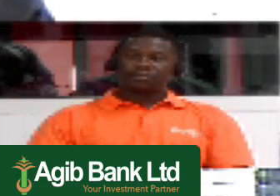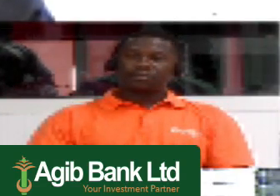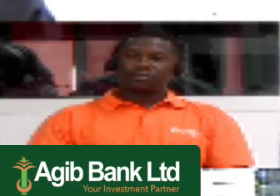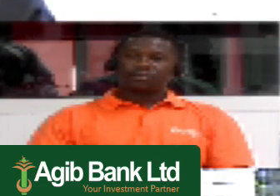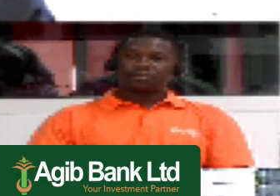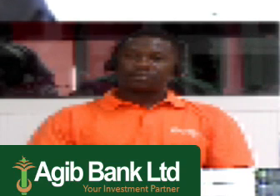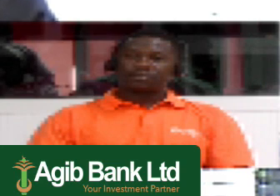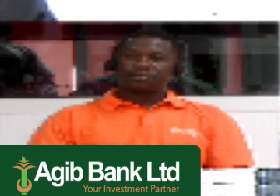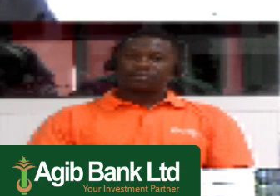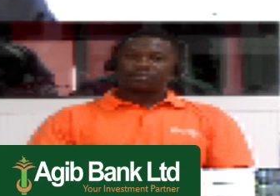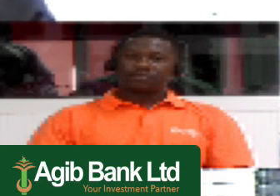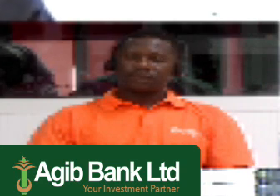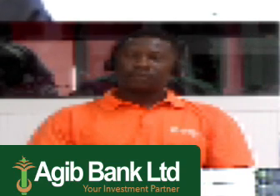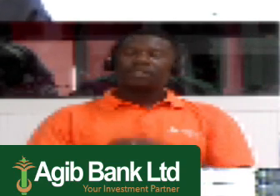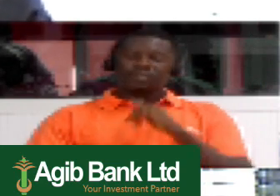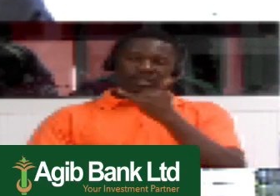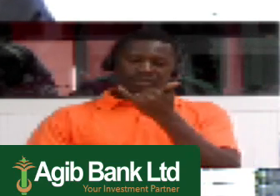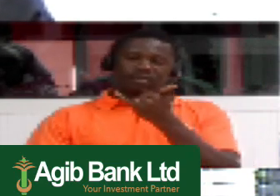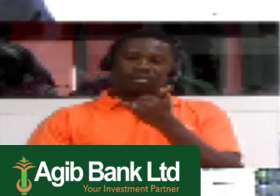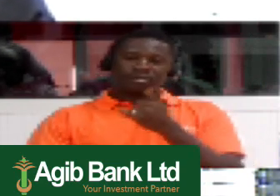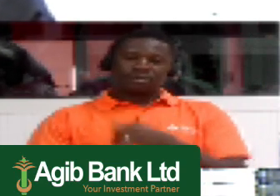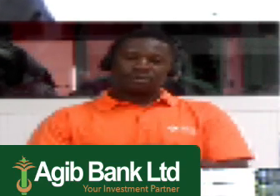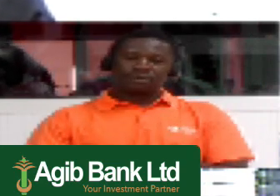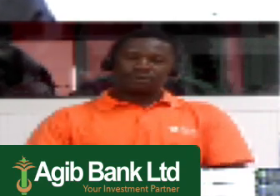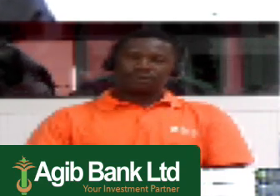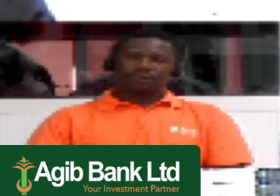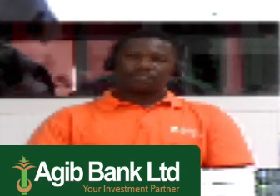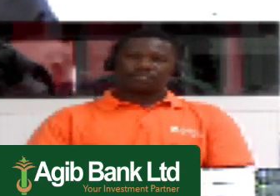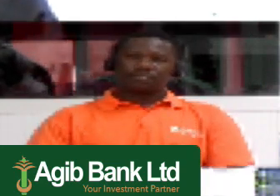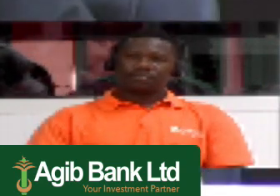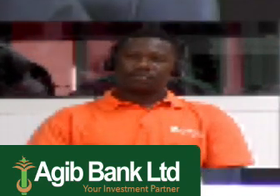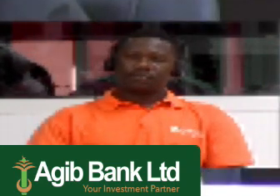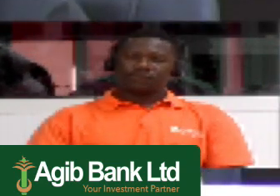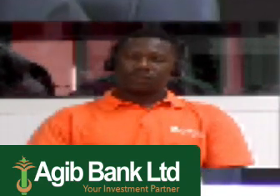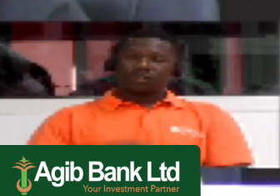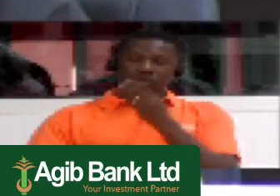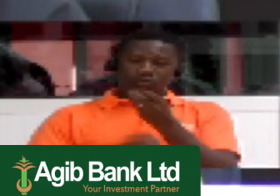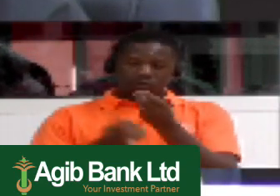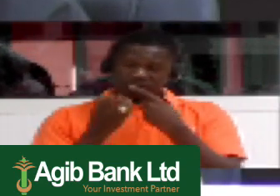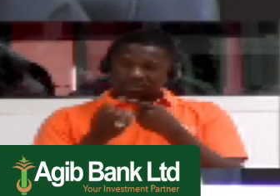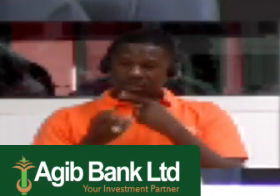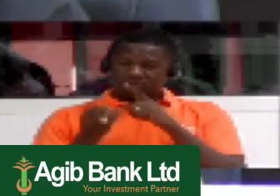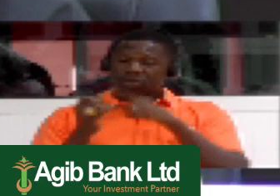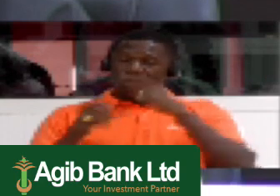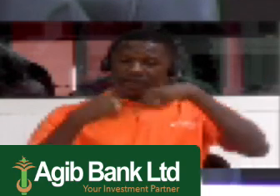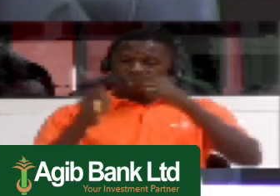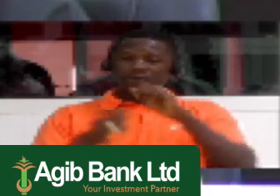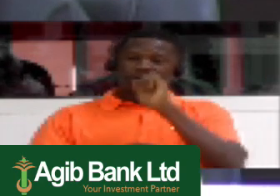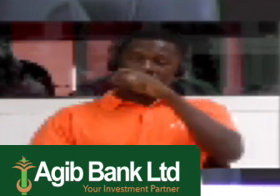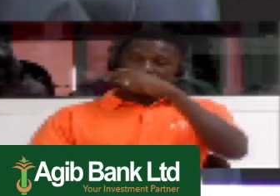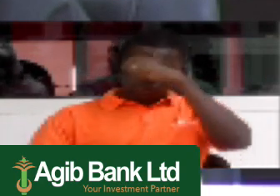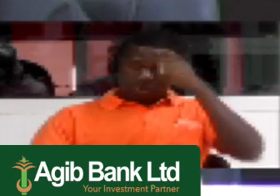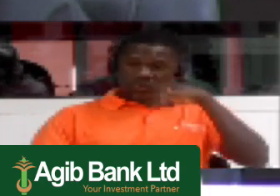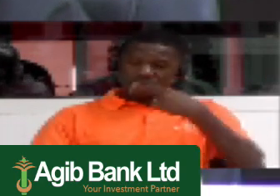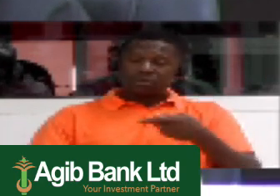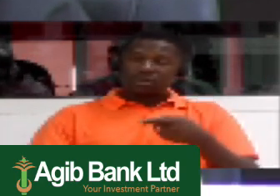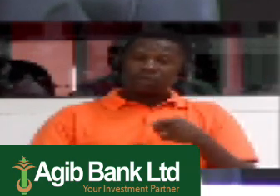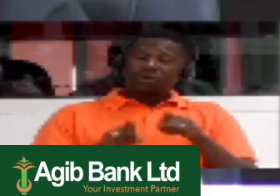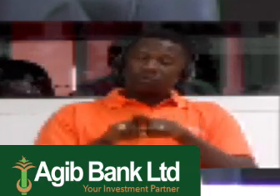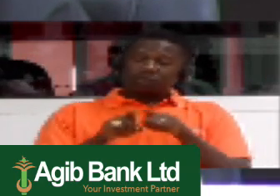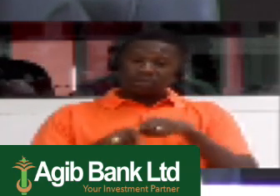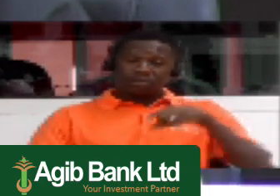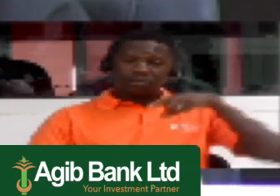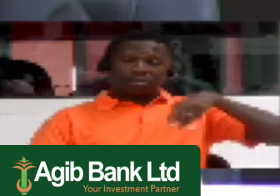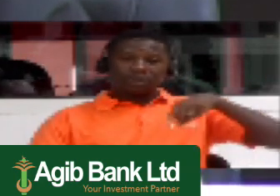fasongulu ke bang. Ade. Yes. You mentioned that after your work with the PIU, you